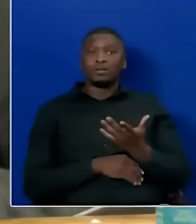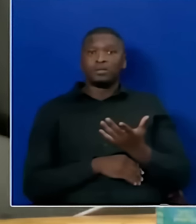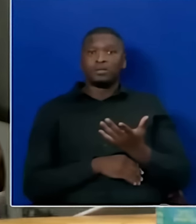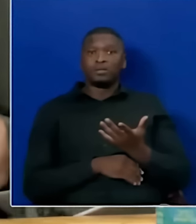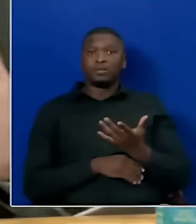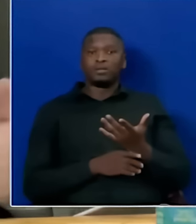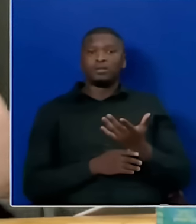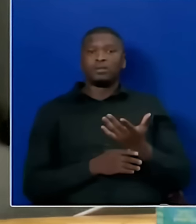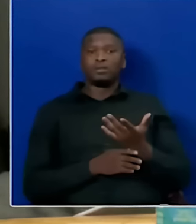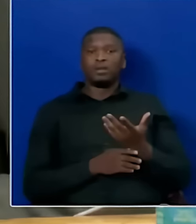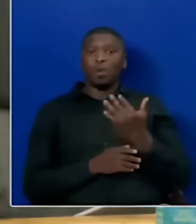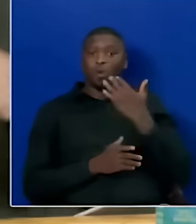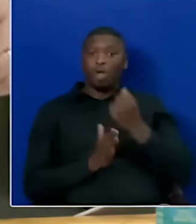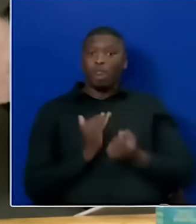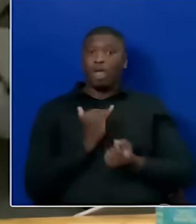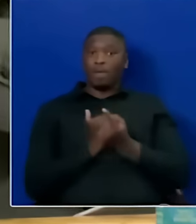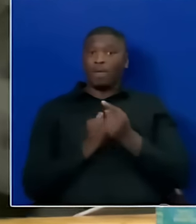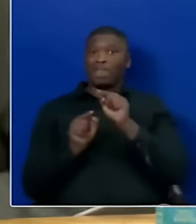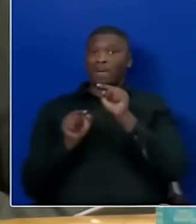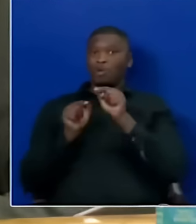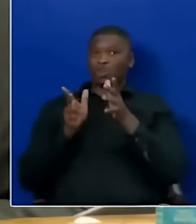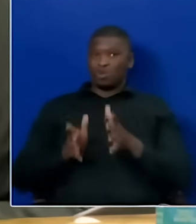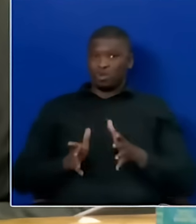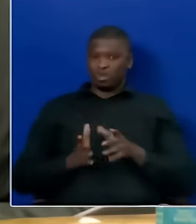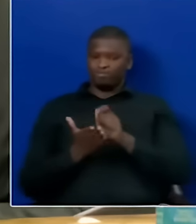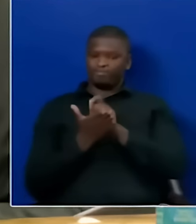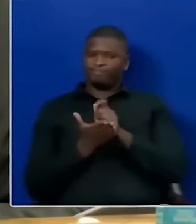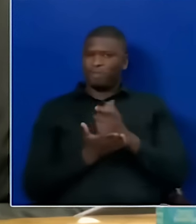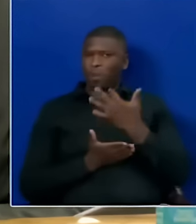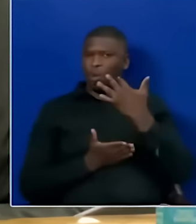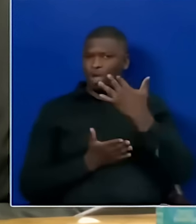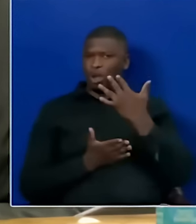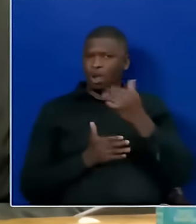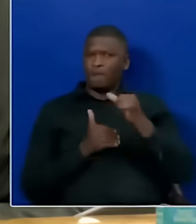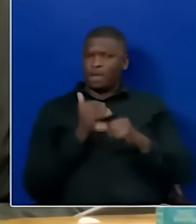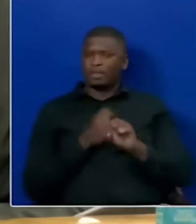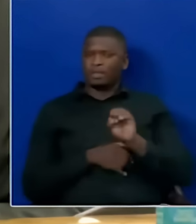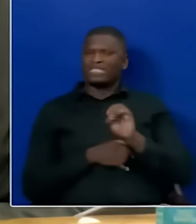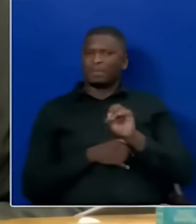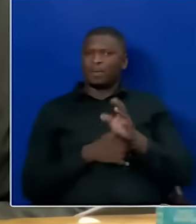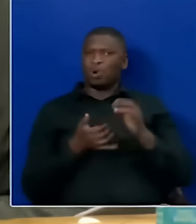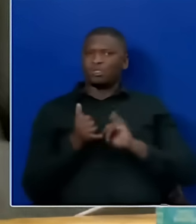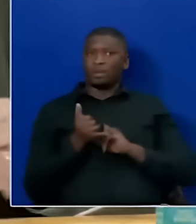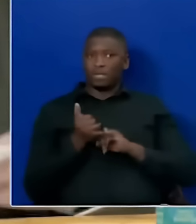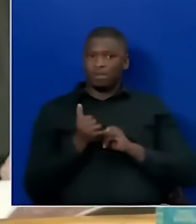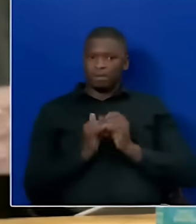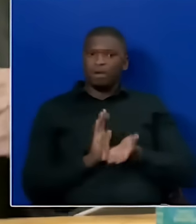prosecutor had written in September saying, please correct the problem in relation to the 15 cartridges.